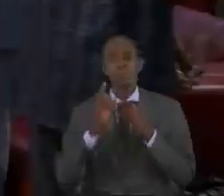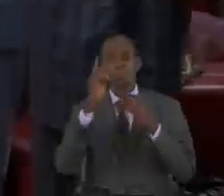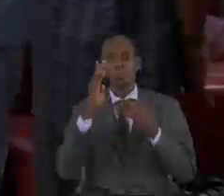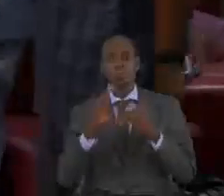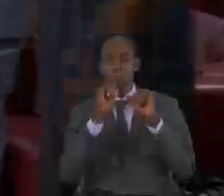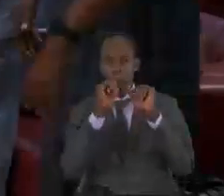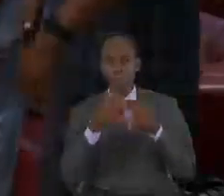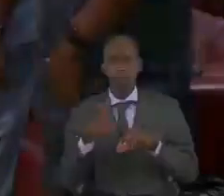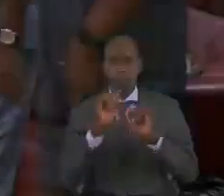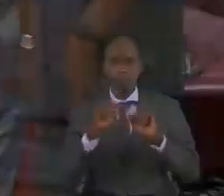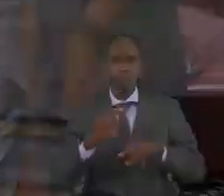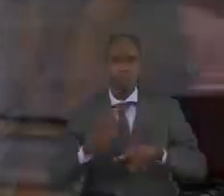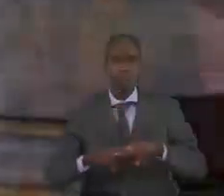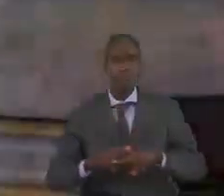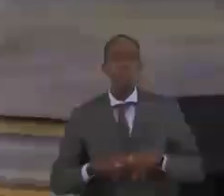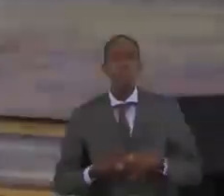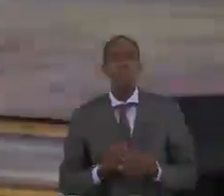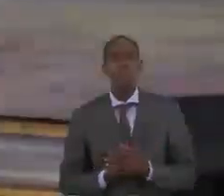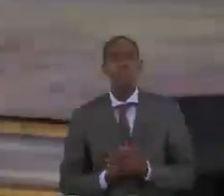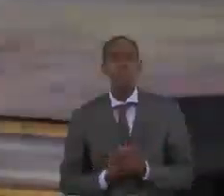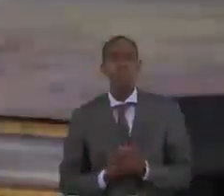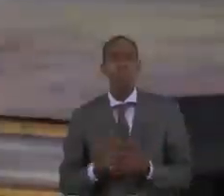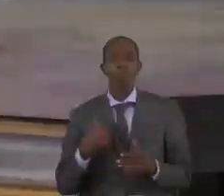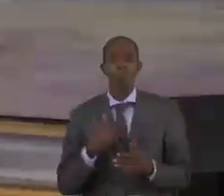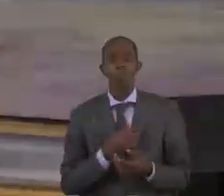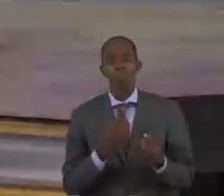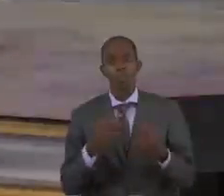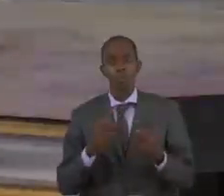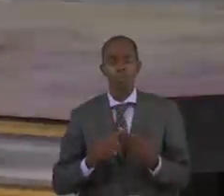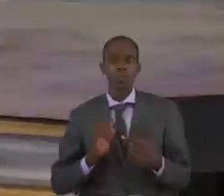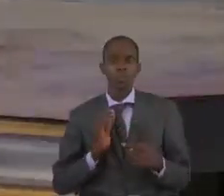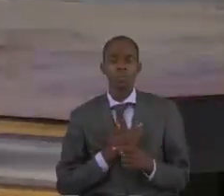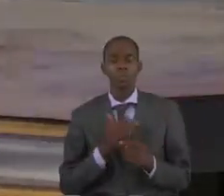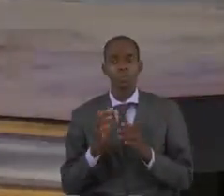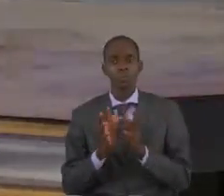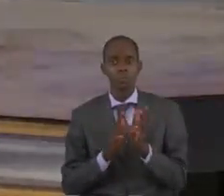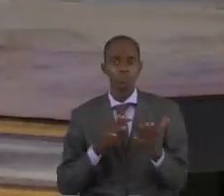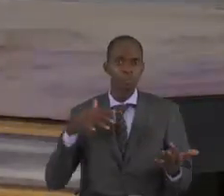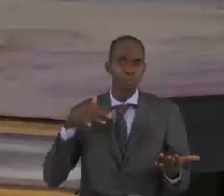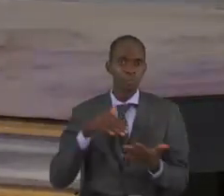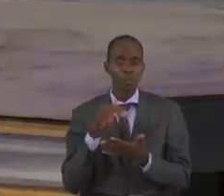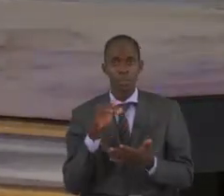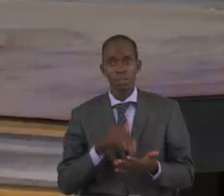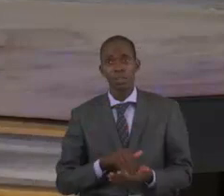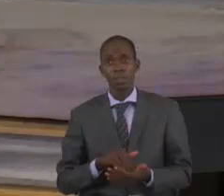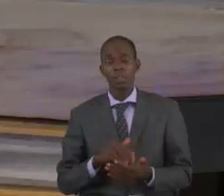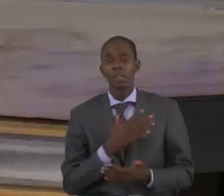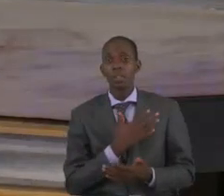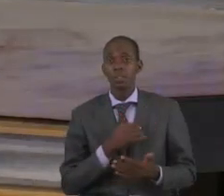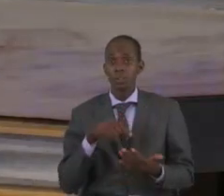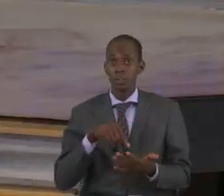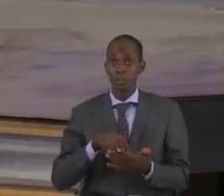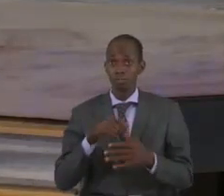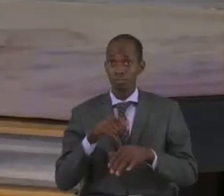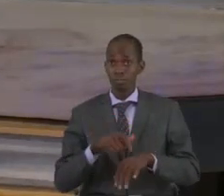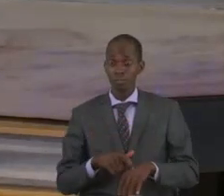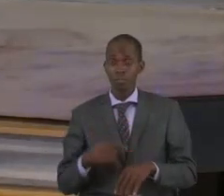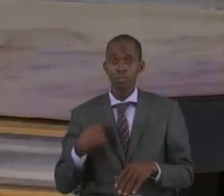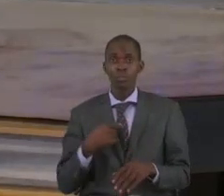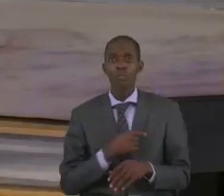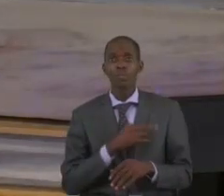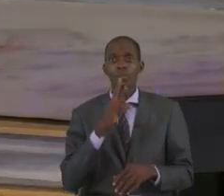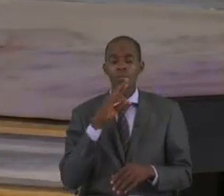can sit down. We come to our Bible study again. And this time we're